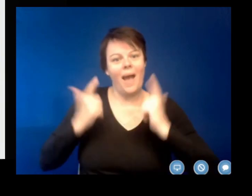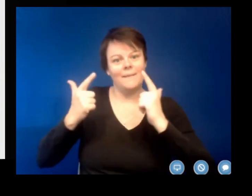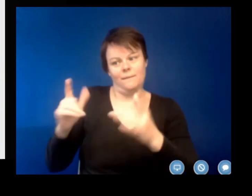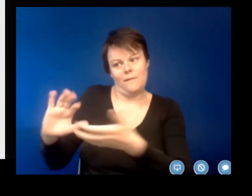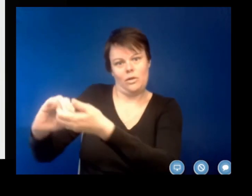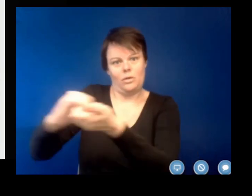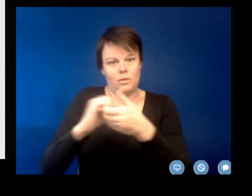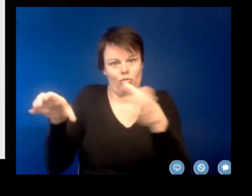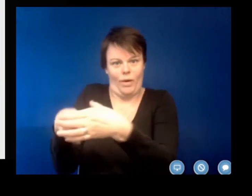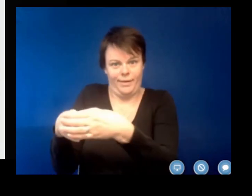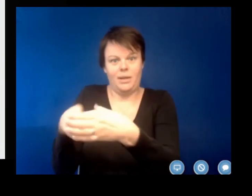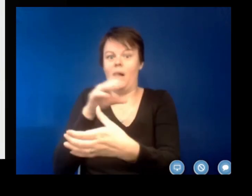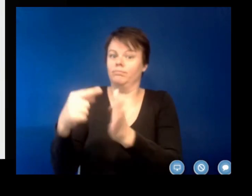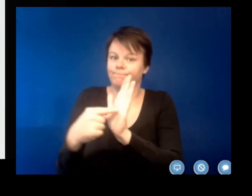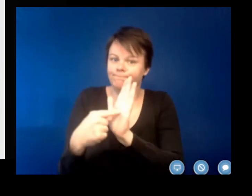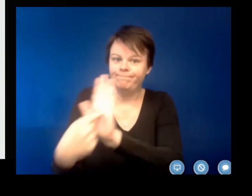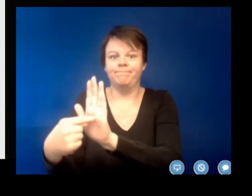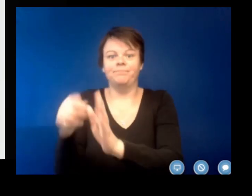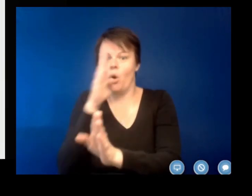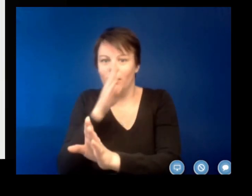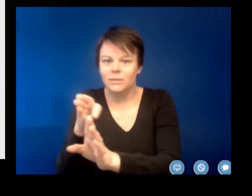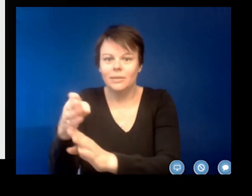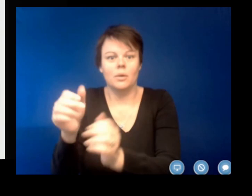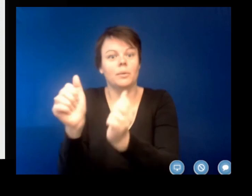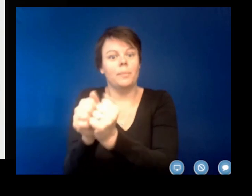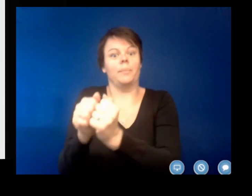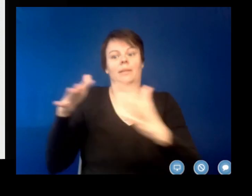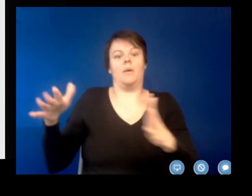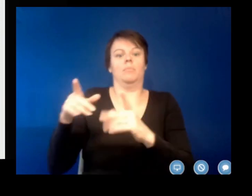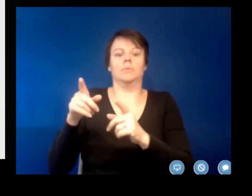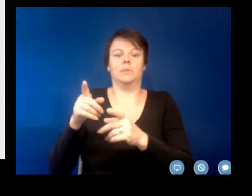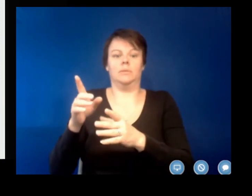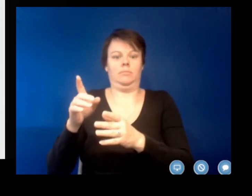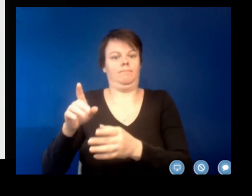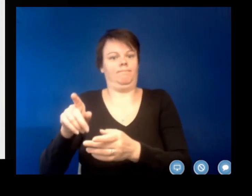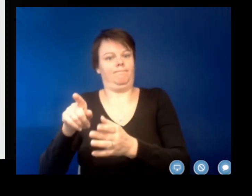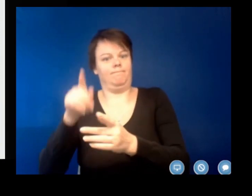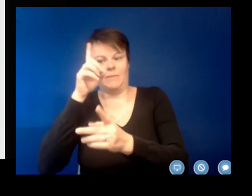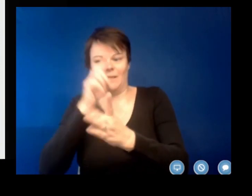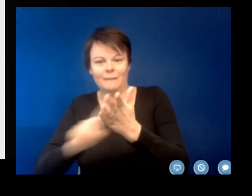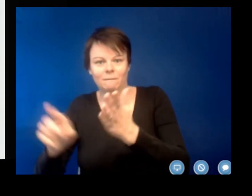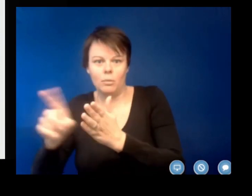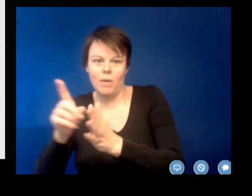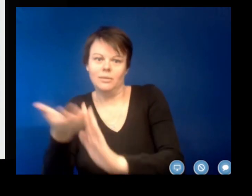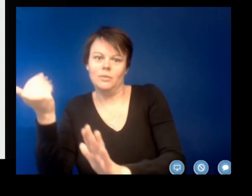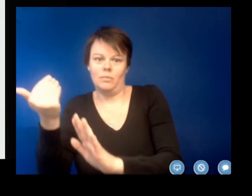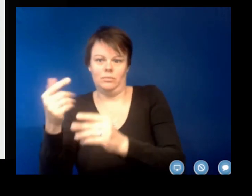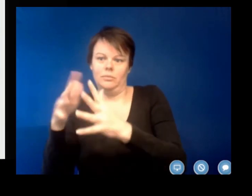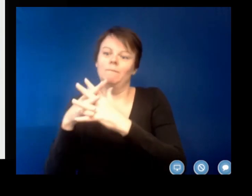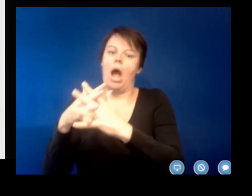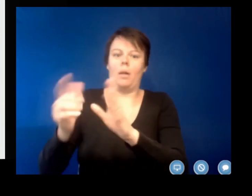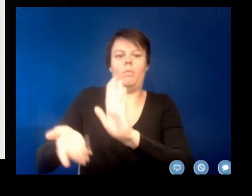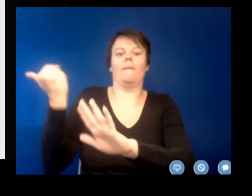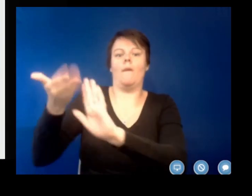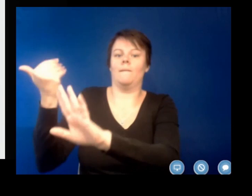in communities, as their perception of others was led by identification of